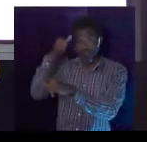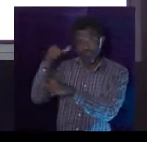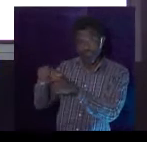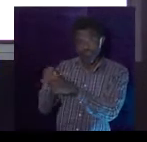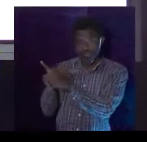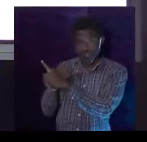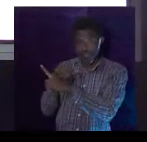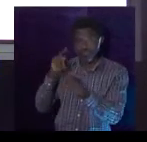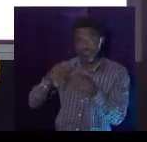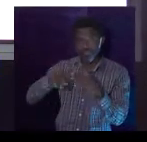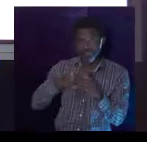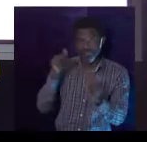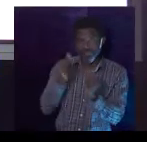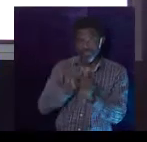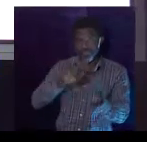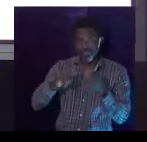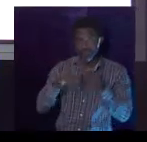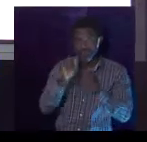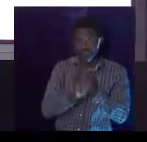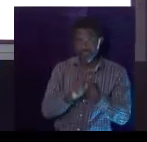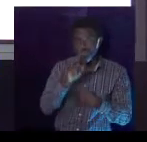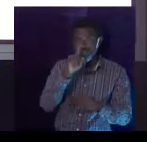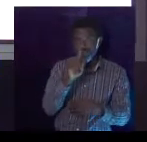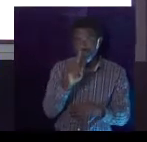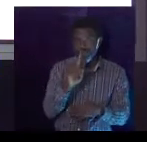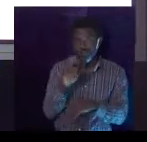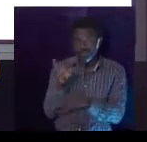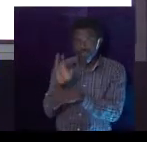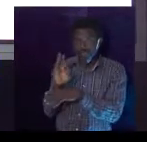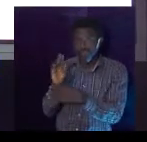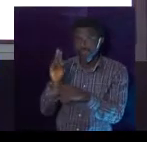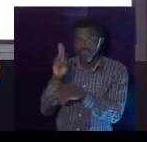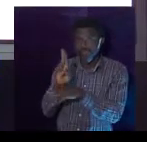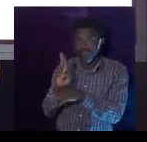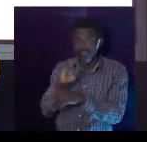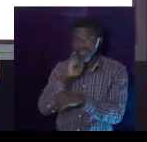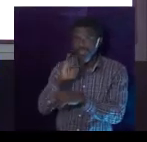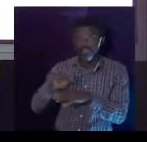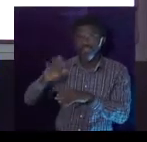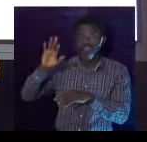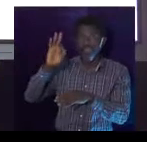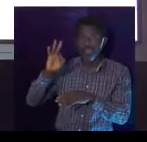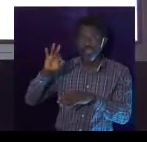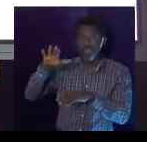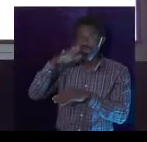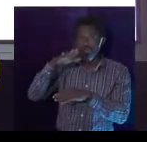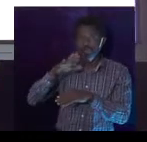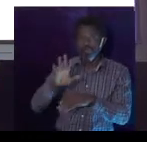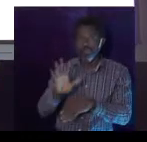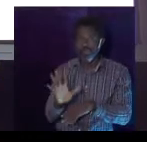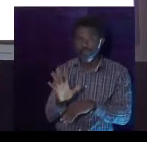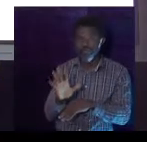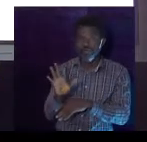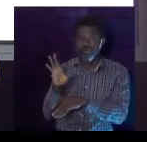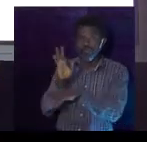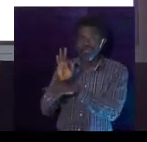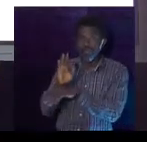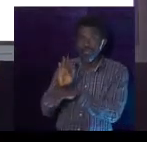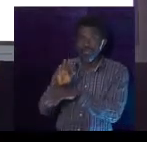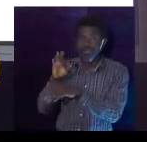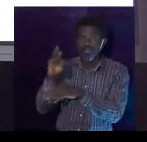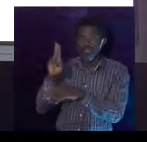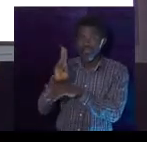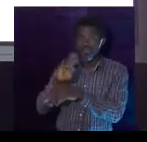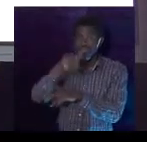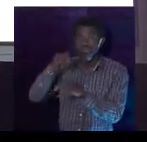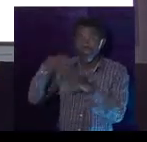with the relationship. 1 Celsius unit is 9 all over 5 Fahrenheit units. When we finish, we will